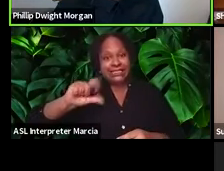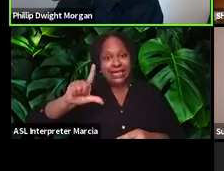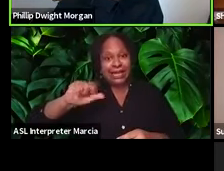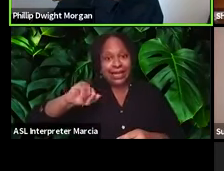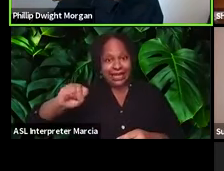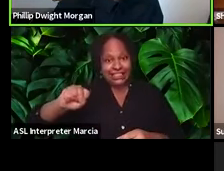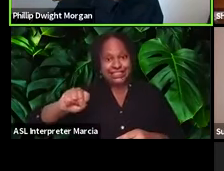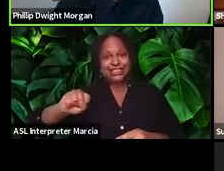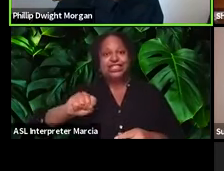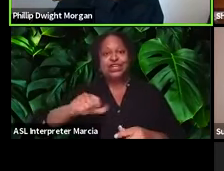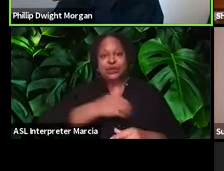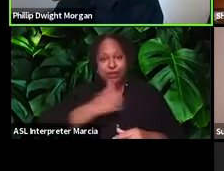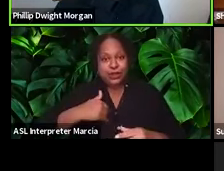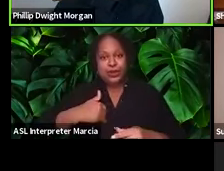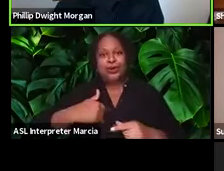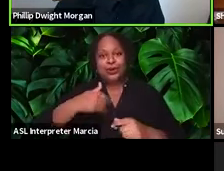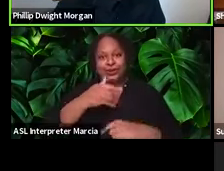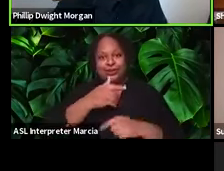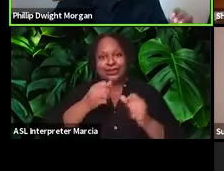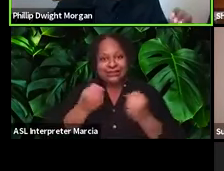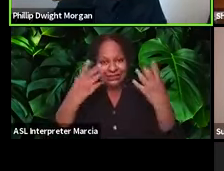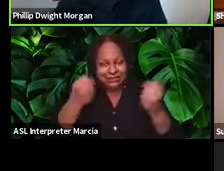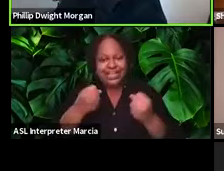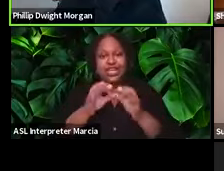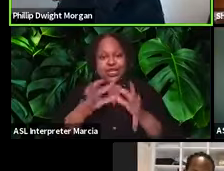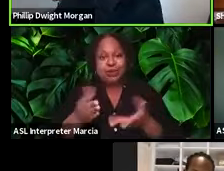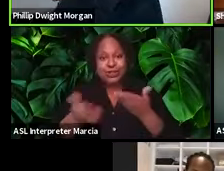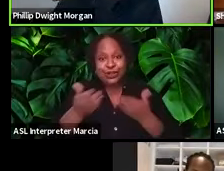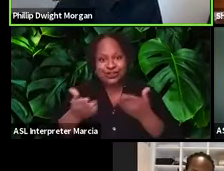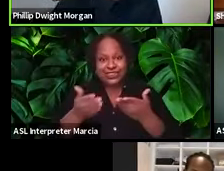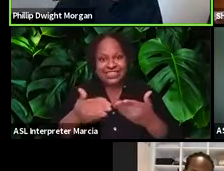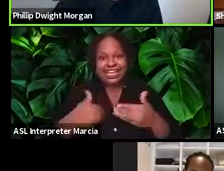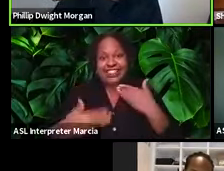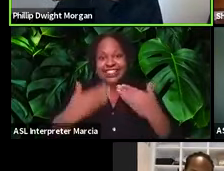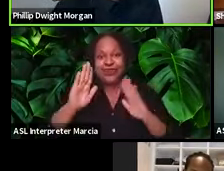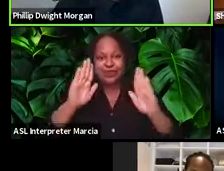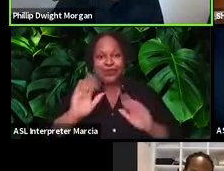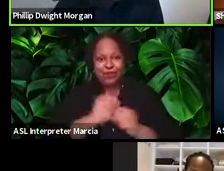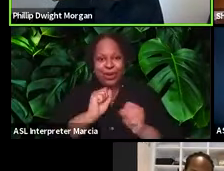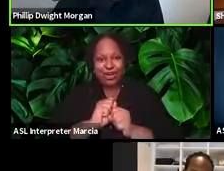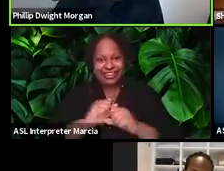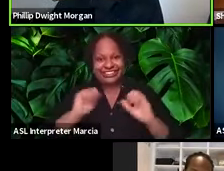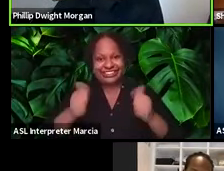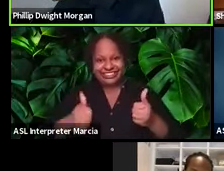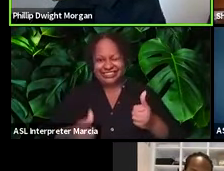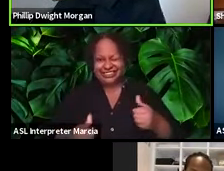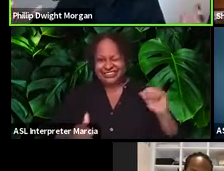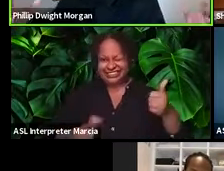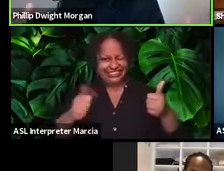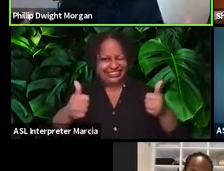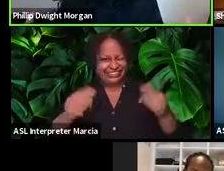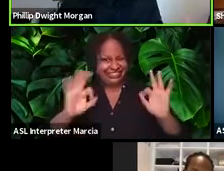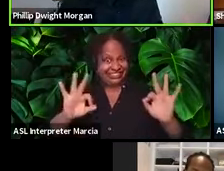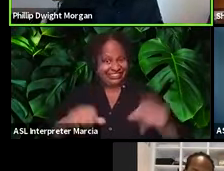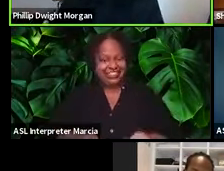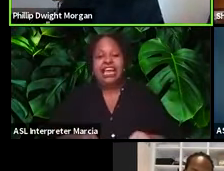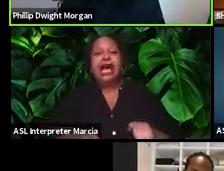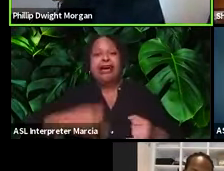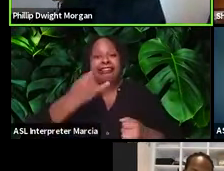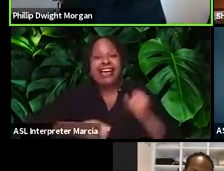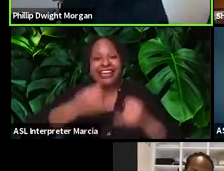Language Interpreter Service. Thank you so, so much for your incredible work. And lastly, I just need to say